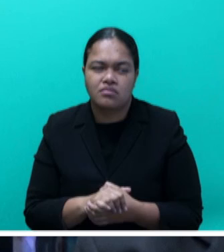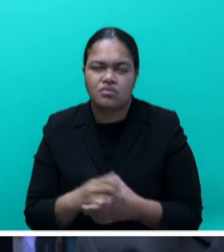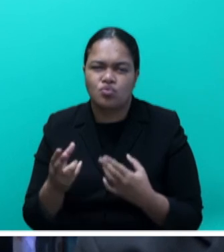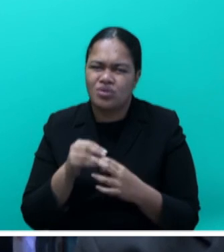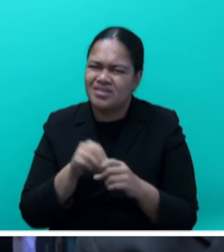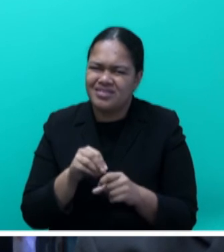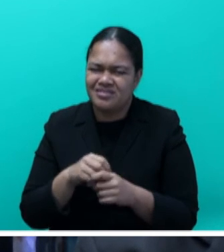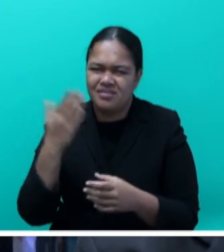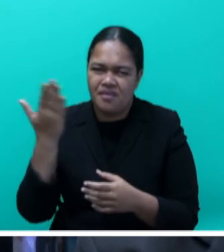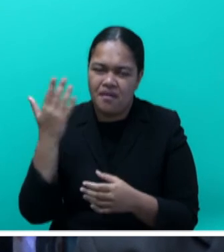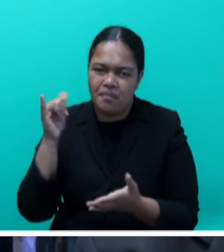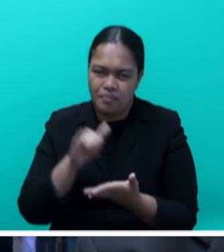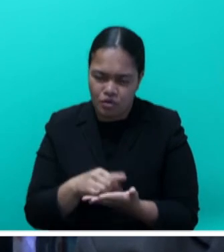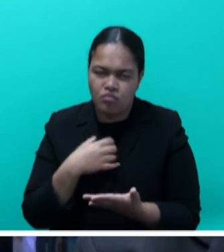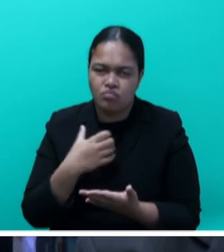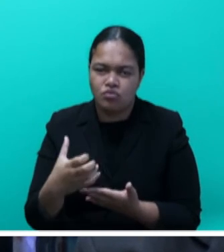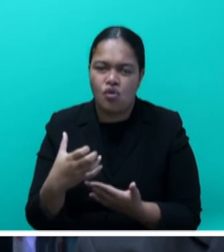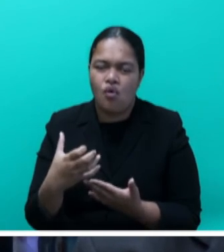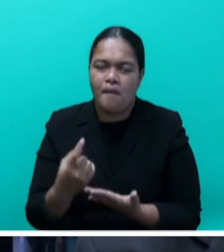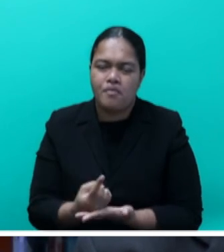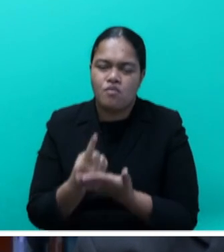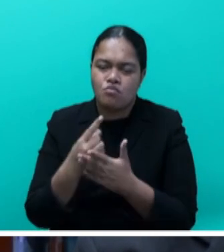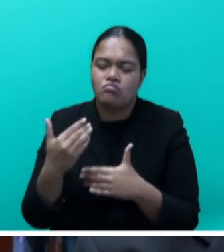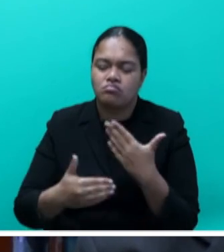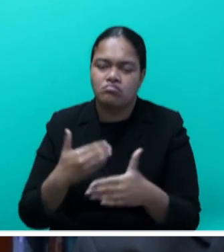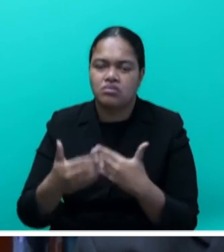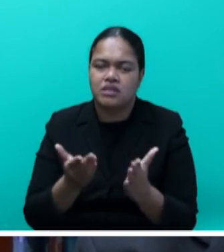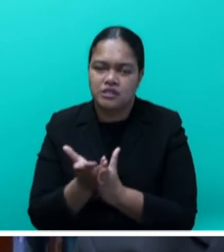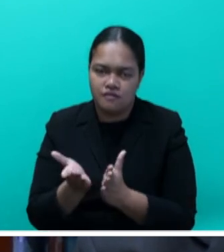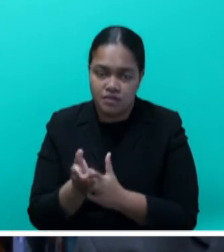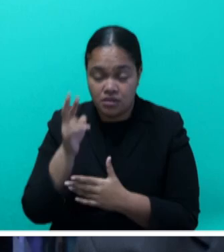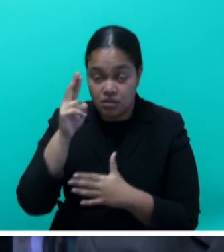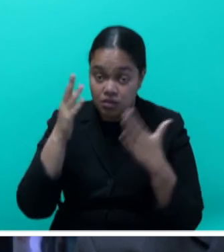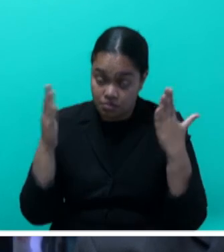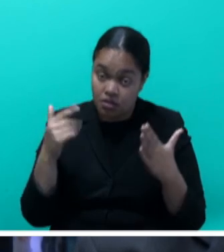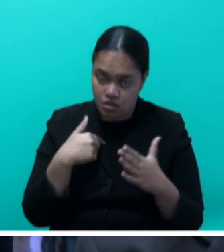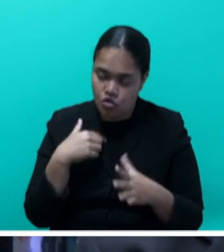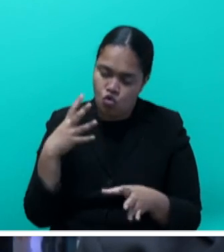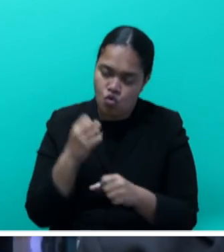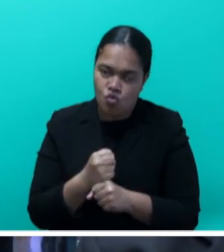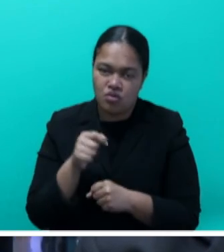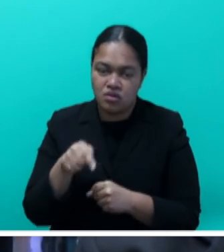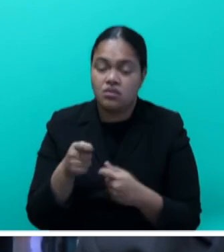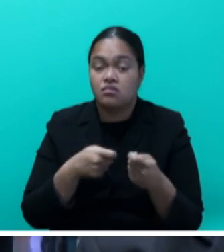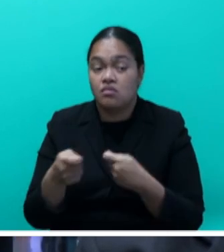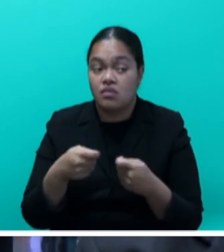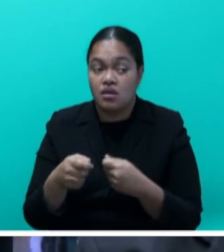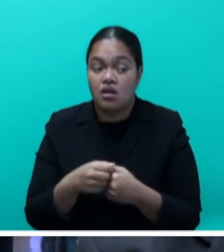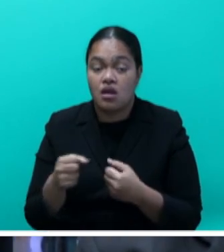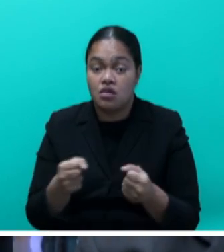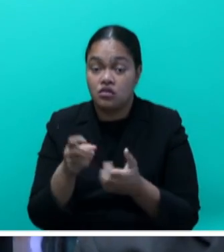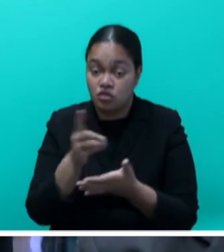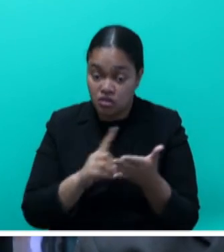airport will further promote the upcoming services. Mr. Speaker, to conclude, these marketing strategies are not only designed to